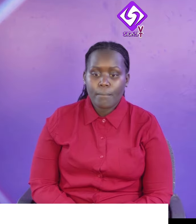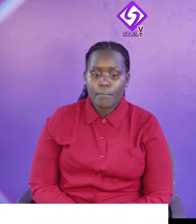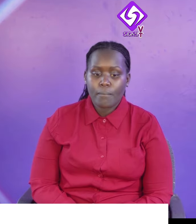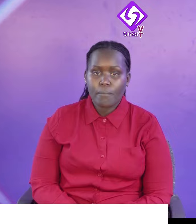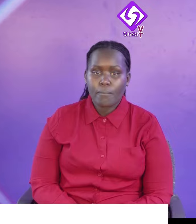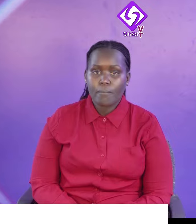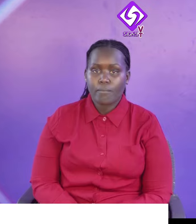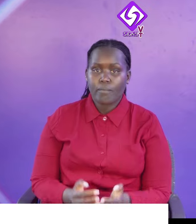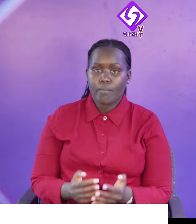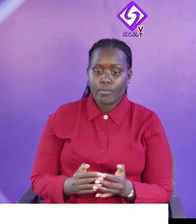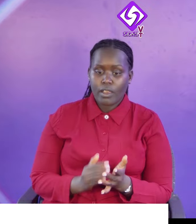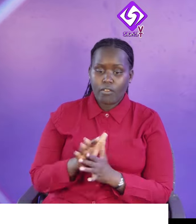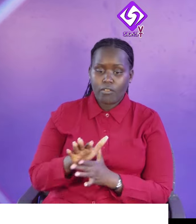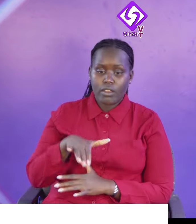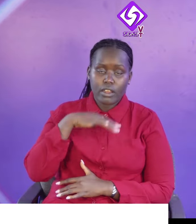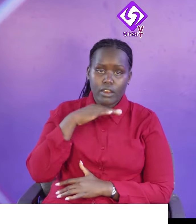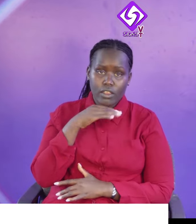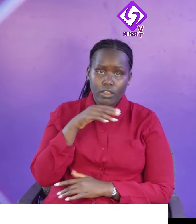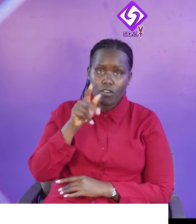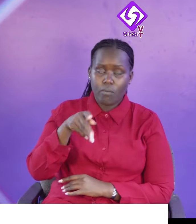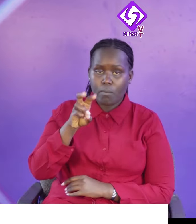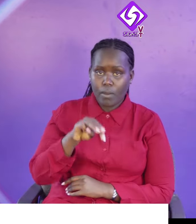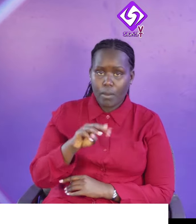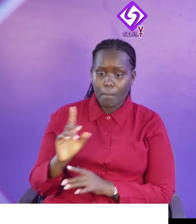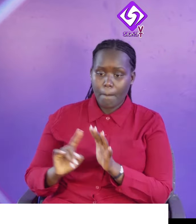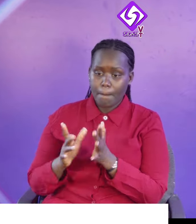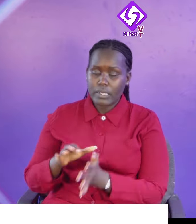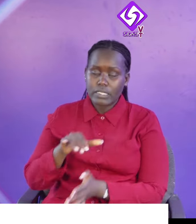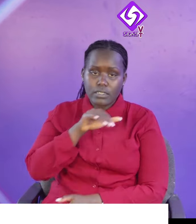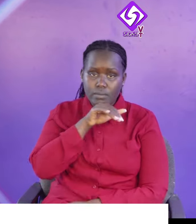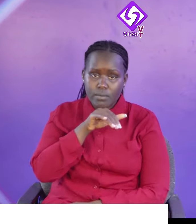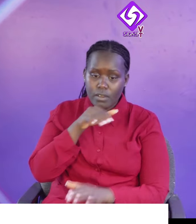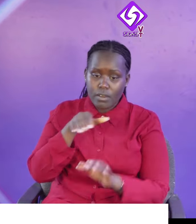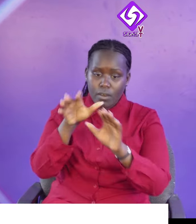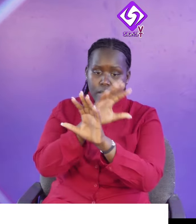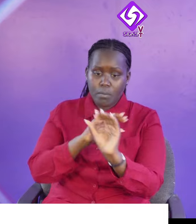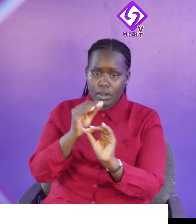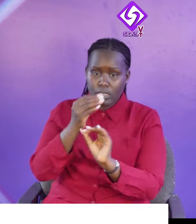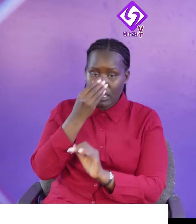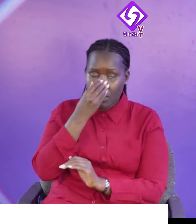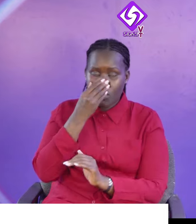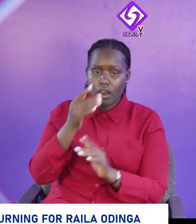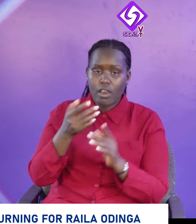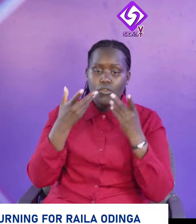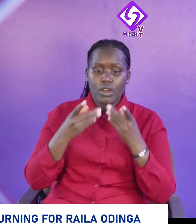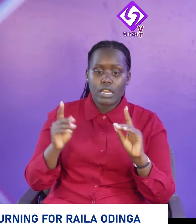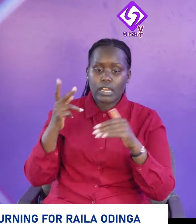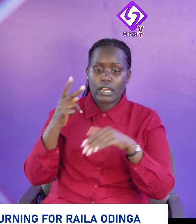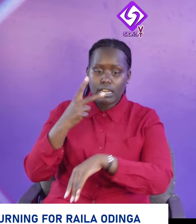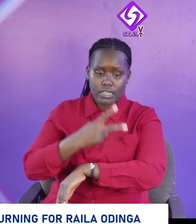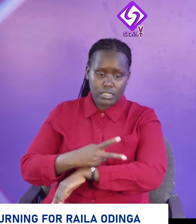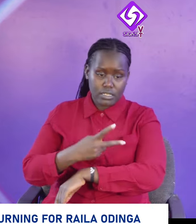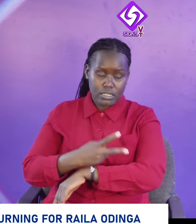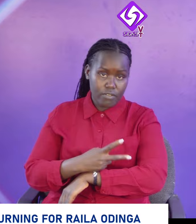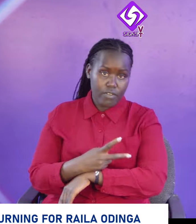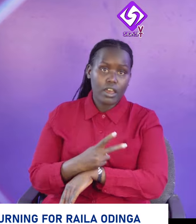Following the demise of former Prime Minister Raila Amolo Odinga, President William Ruto has declared a 7-day period